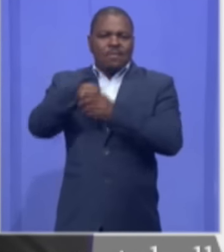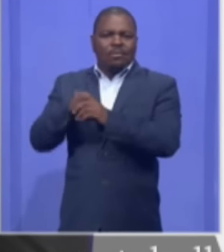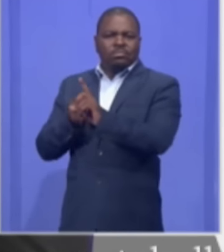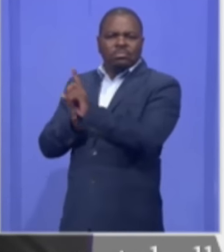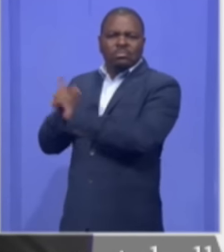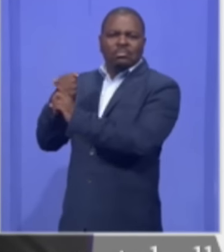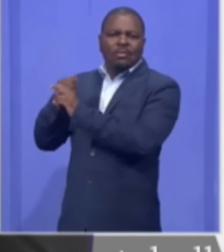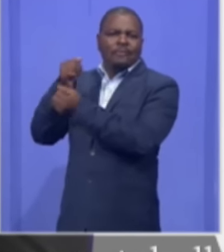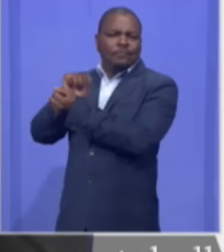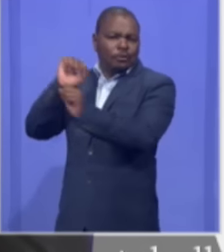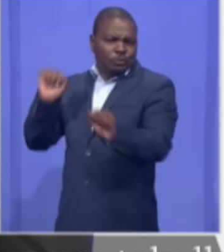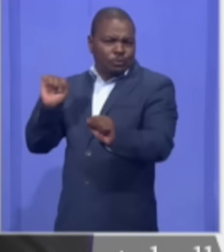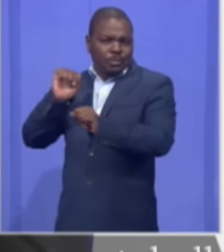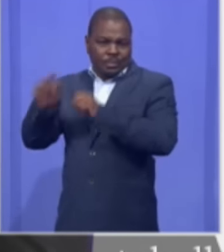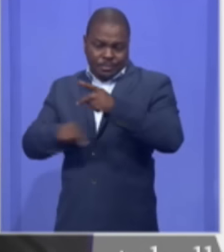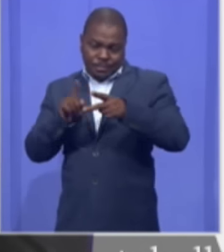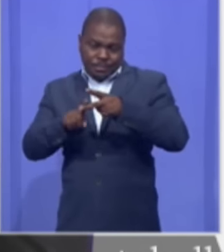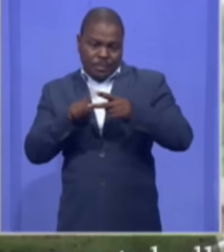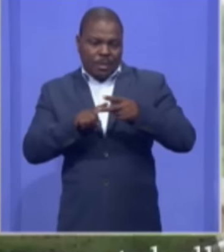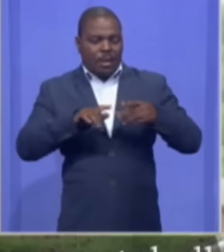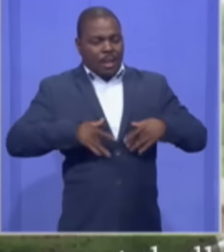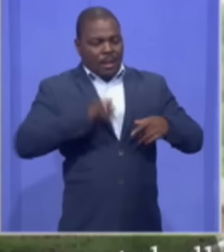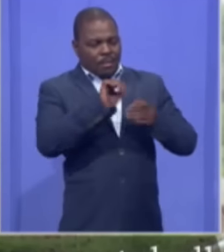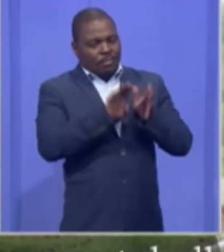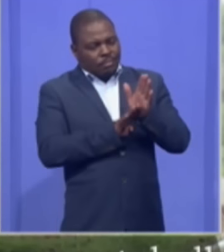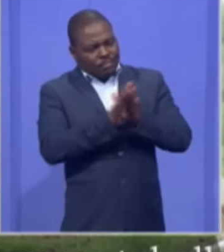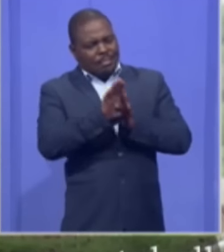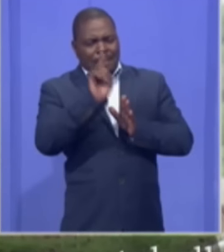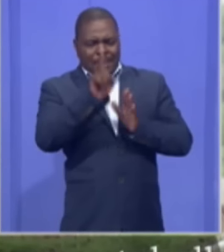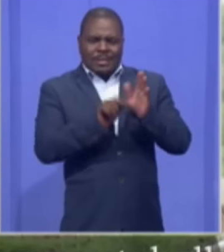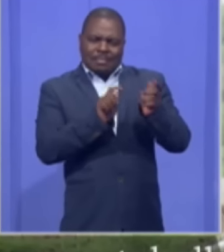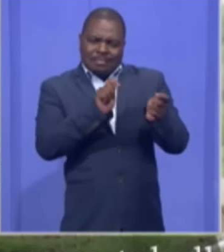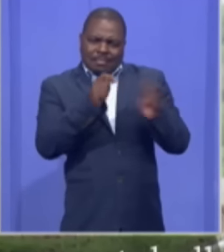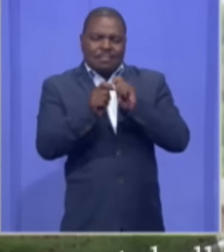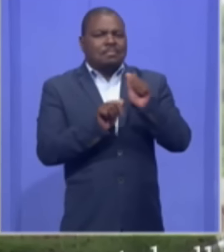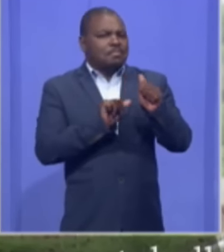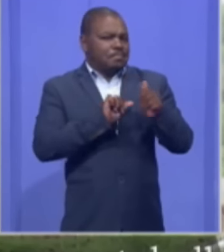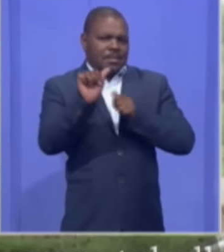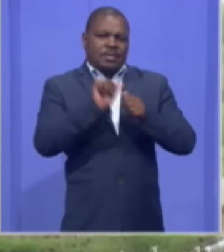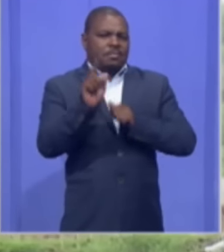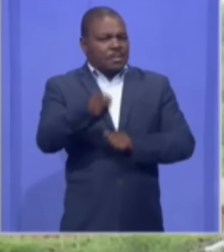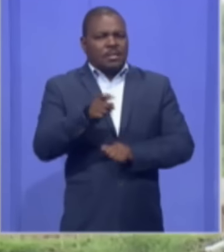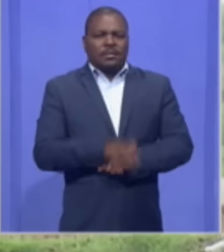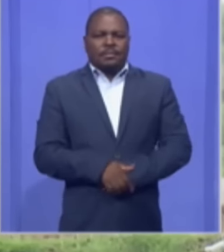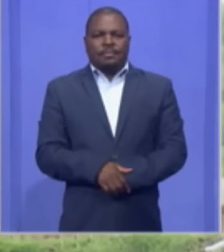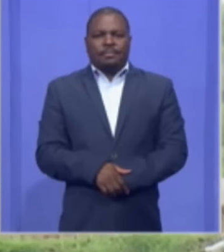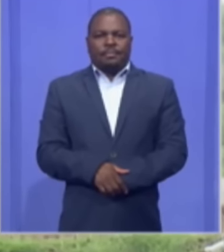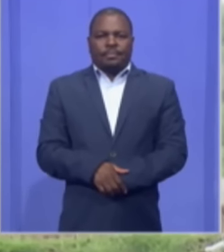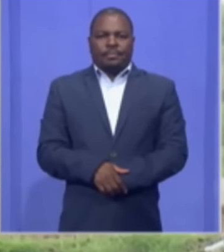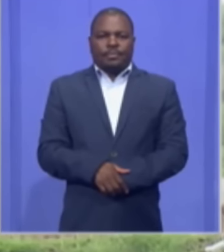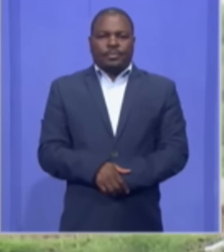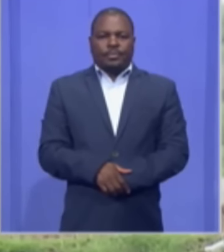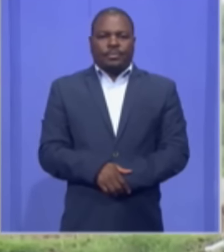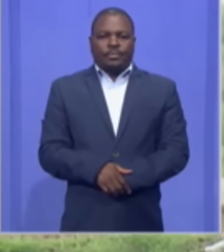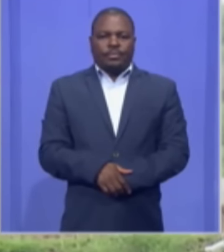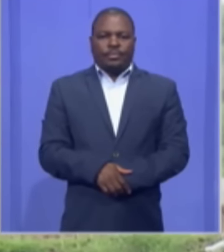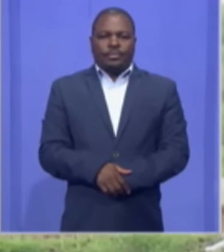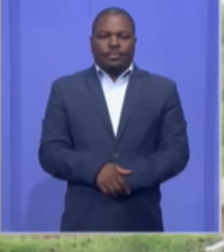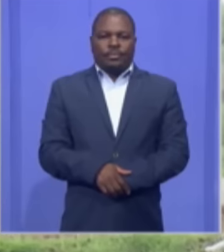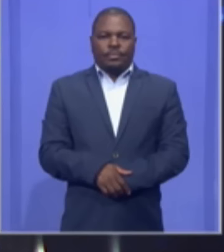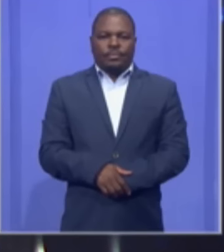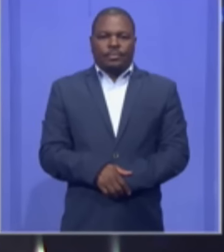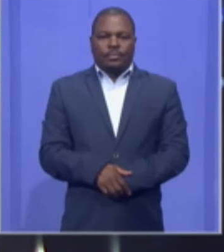kgololosego le gore go tokafadiwe matshelo a bona. Sentle English, SABC News,